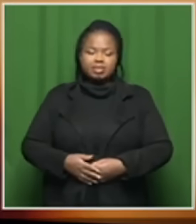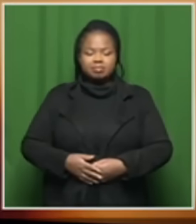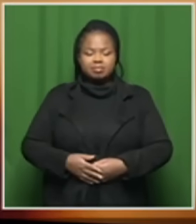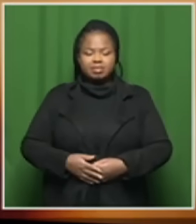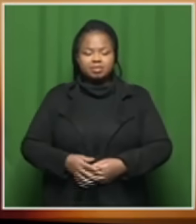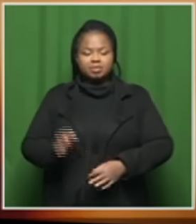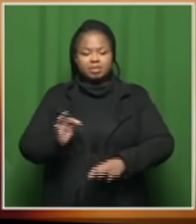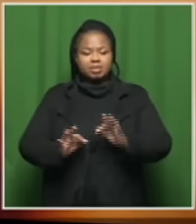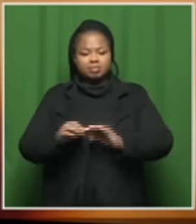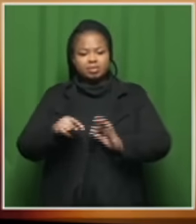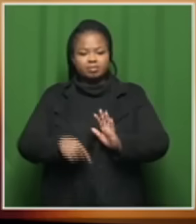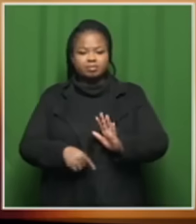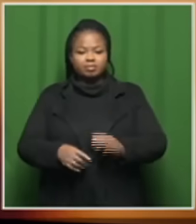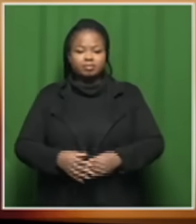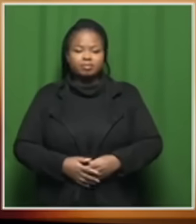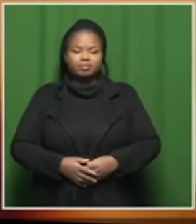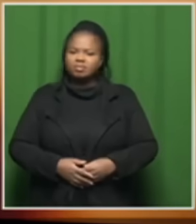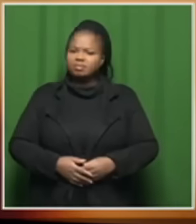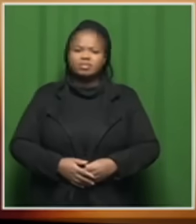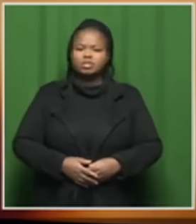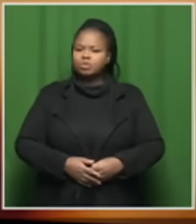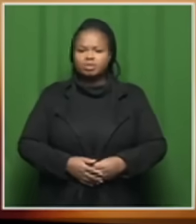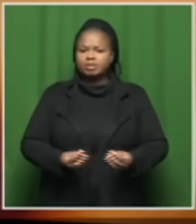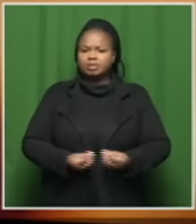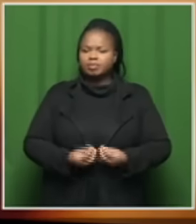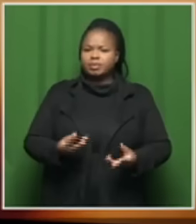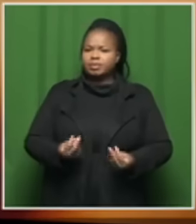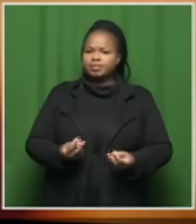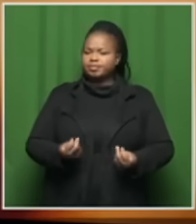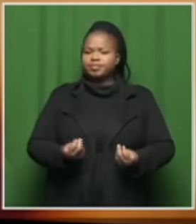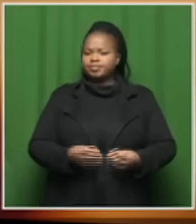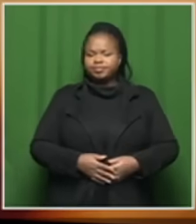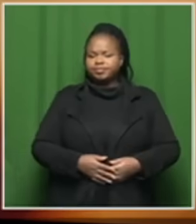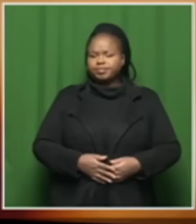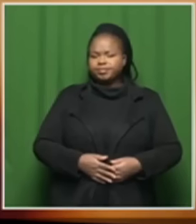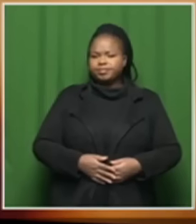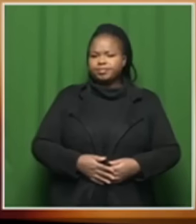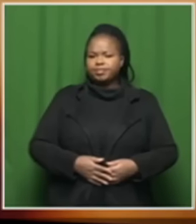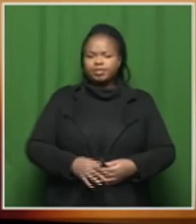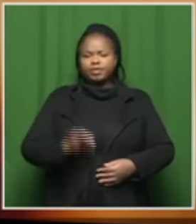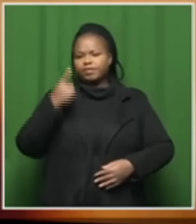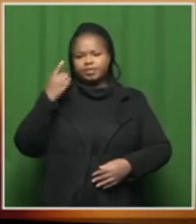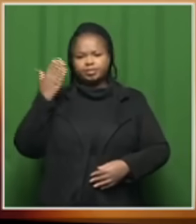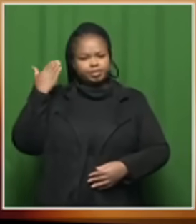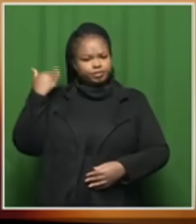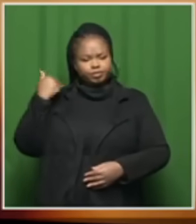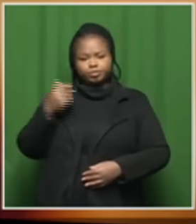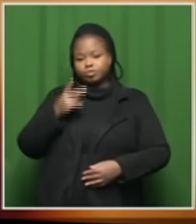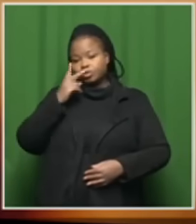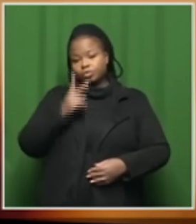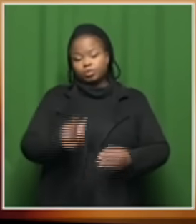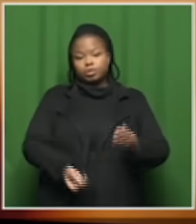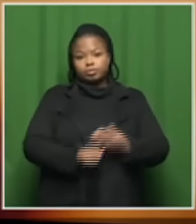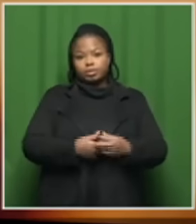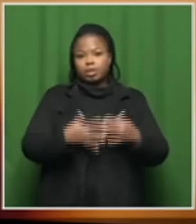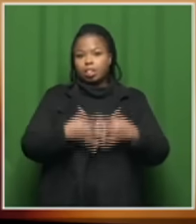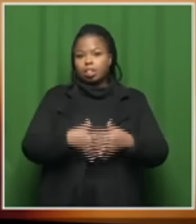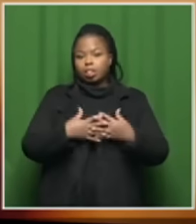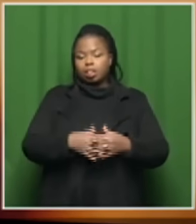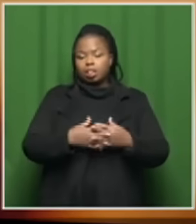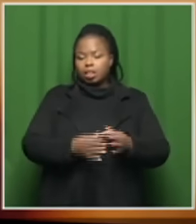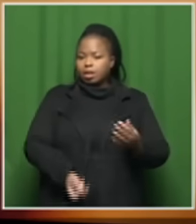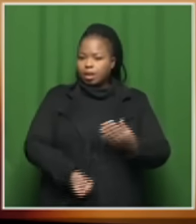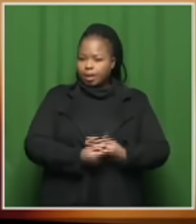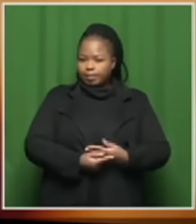this. Sophie, this isn't new. It's something that we saw happening in his first term, where there was absolute chaos that ensued